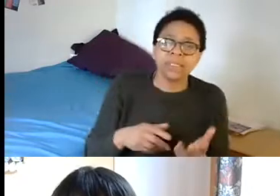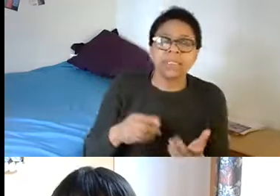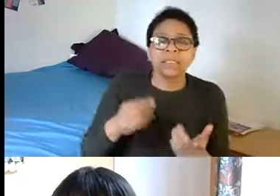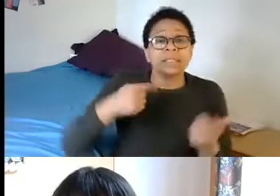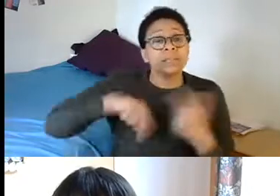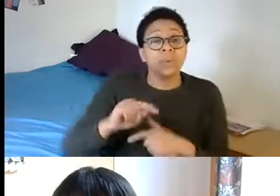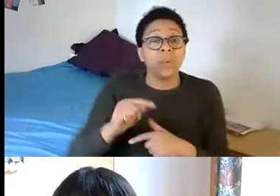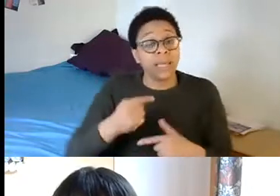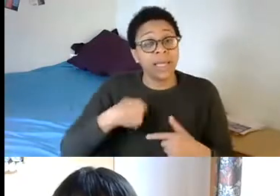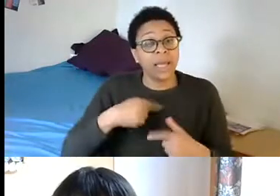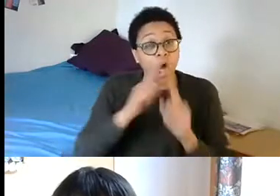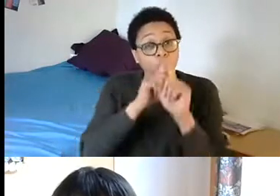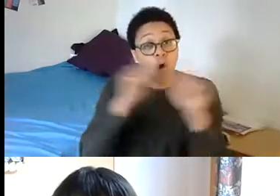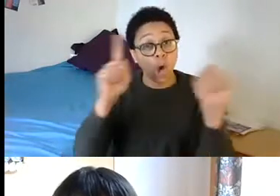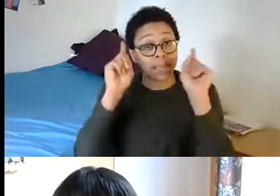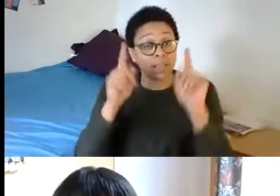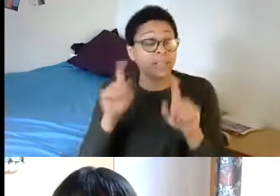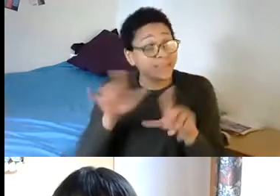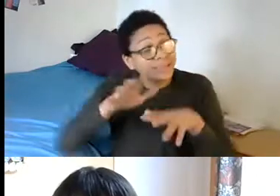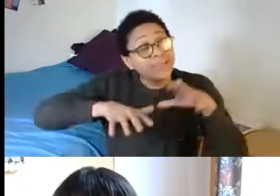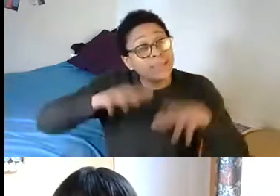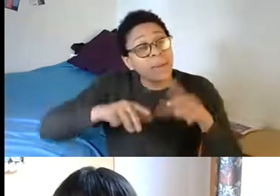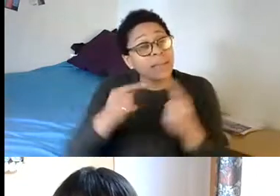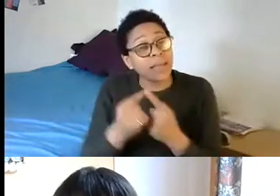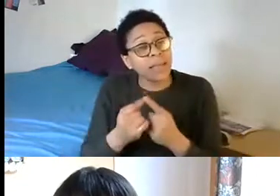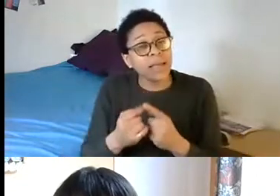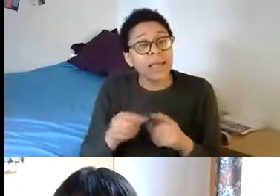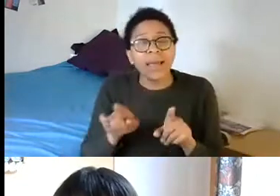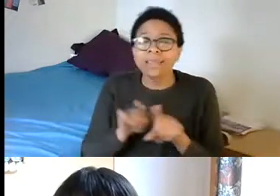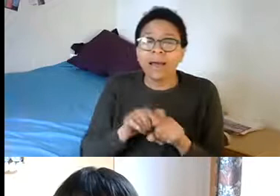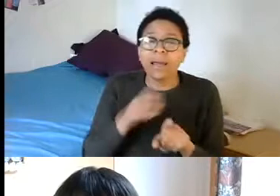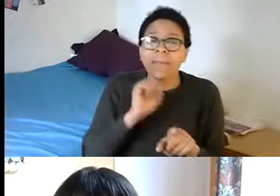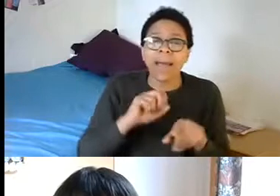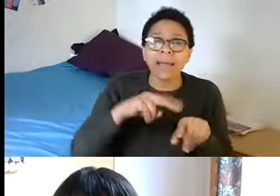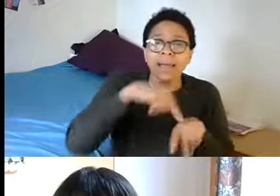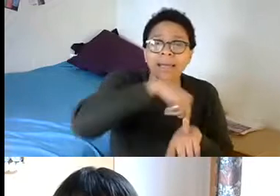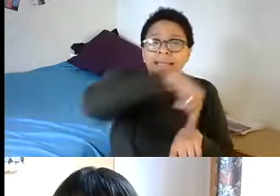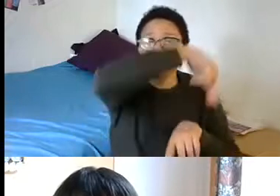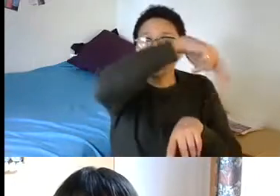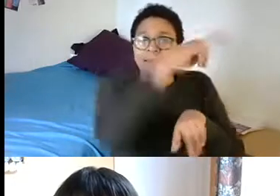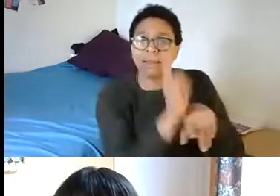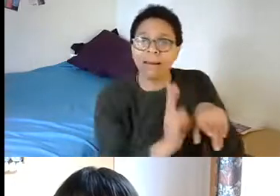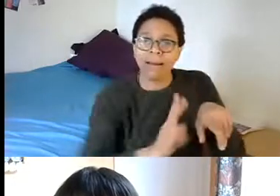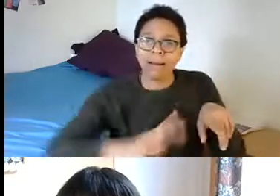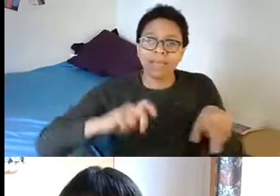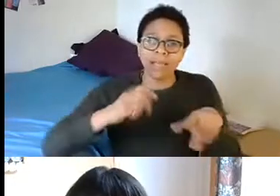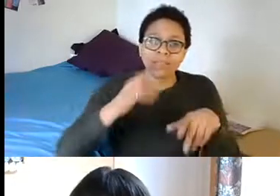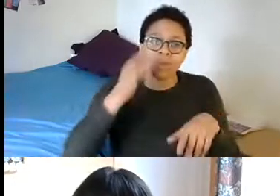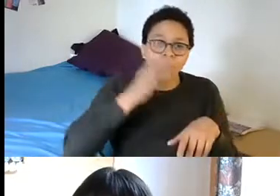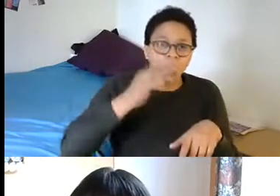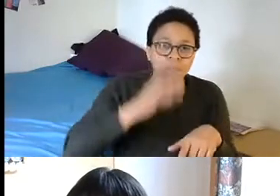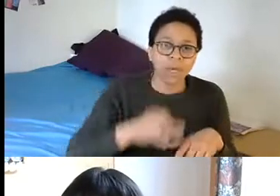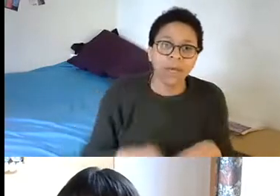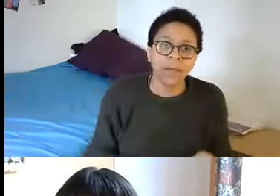something similar. This is like it's almost like a man diving into the water, and I'm not sure if it's sort of appropriate with what